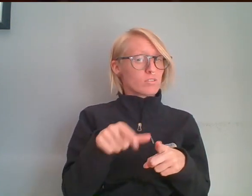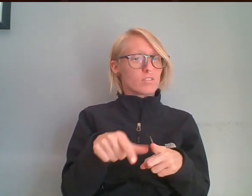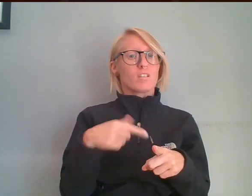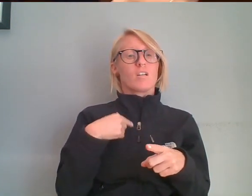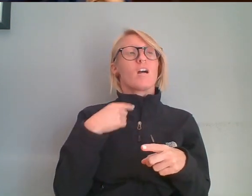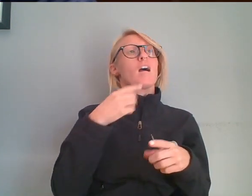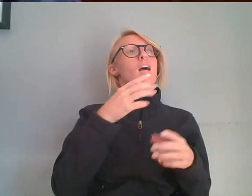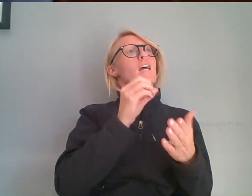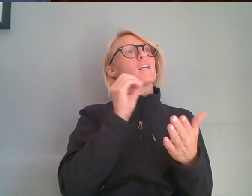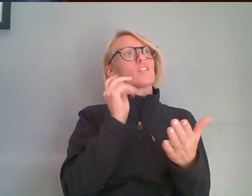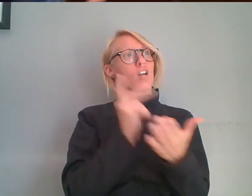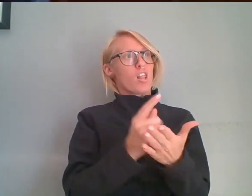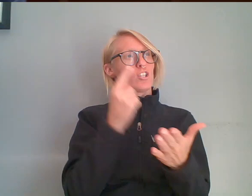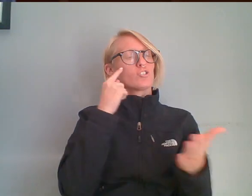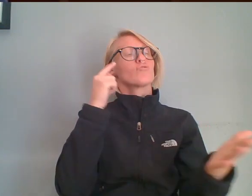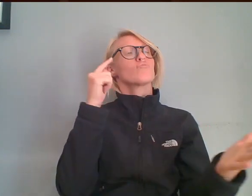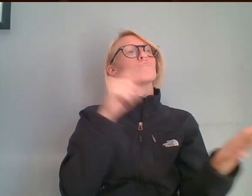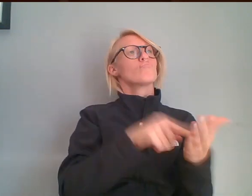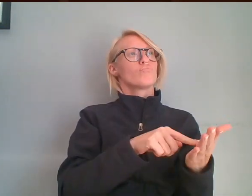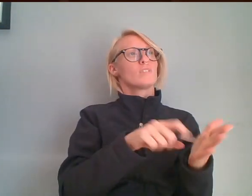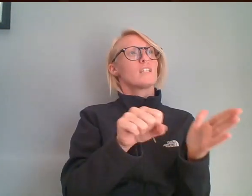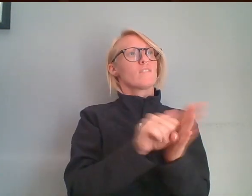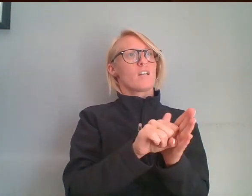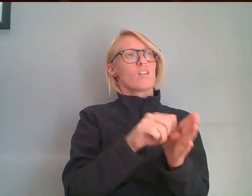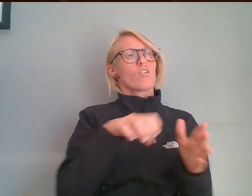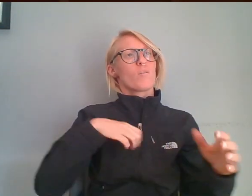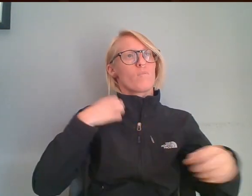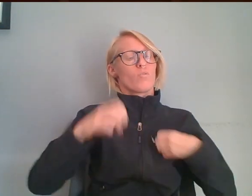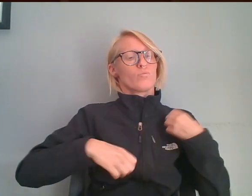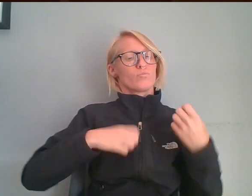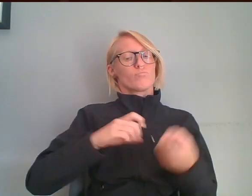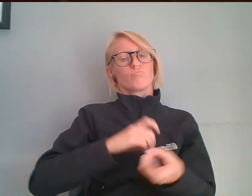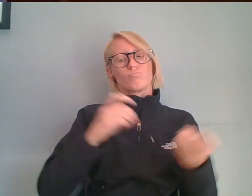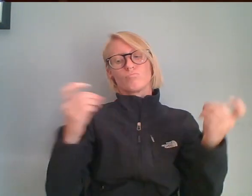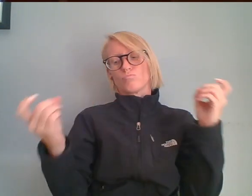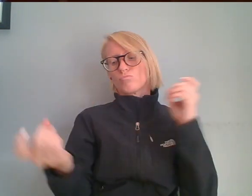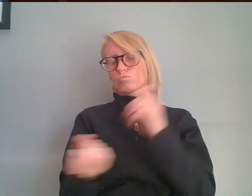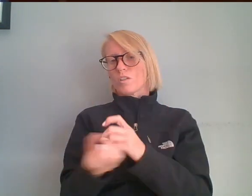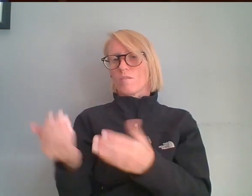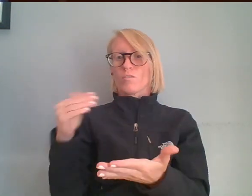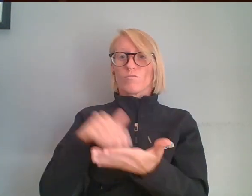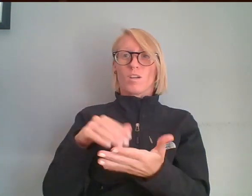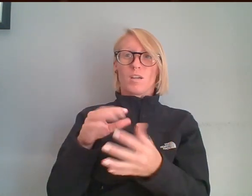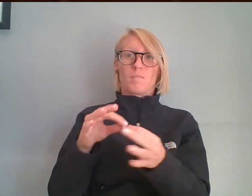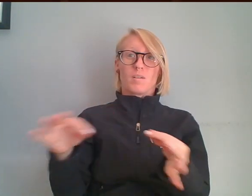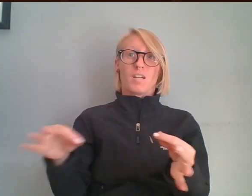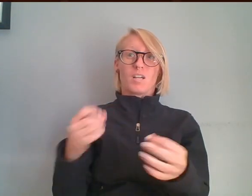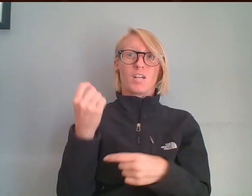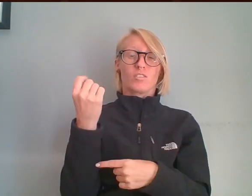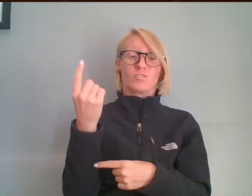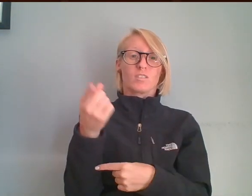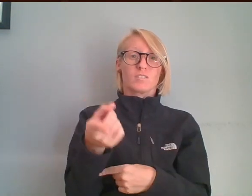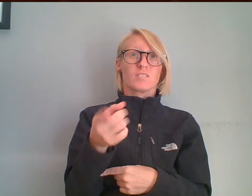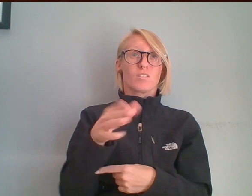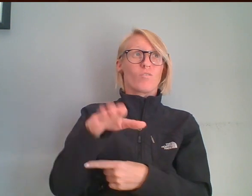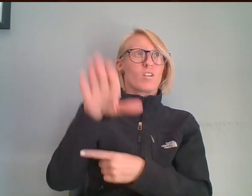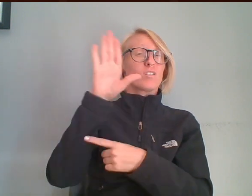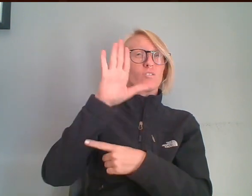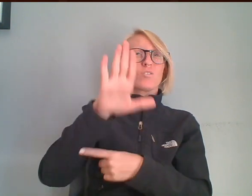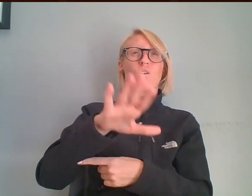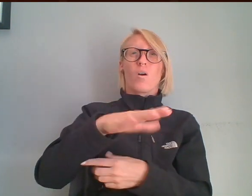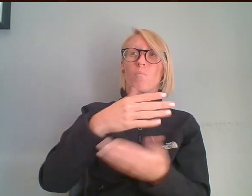room. And then reframe or respond the way that makes sense. So if somebody raises their hand and says, your product is